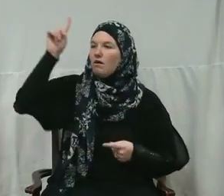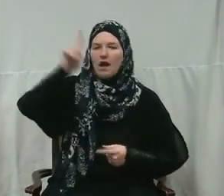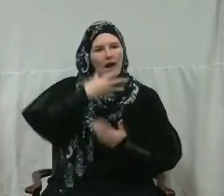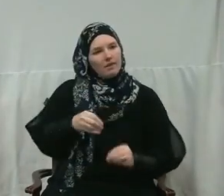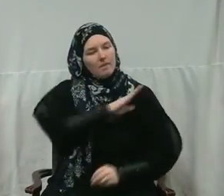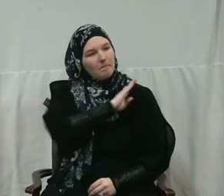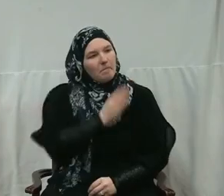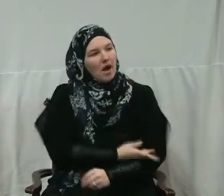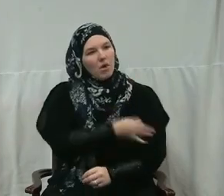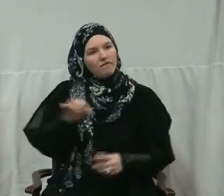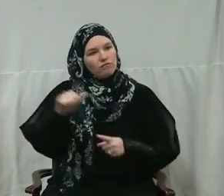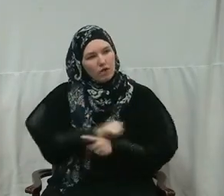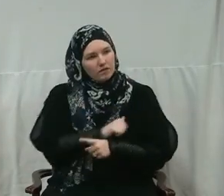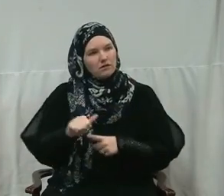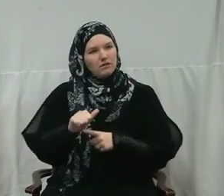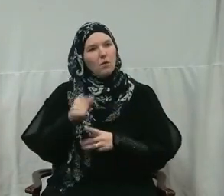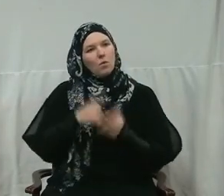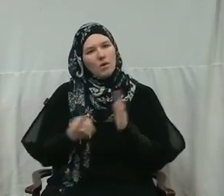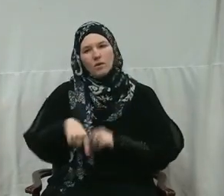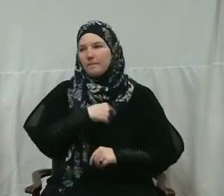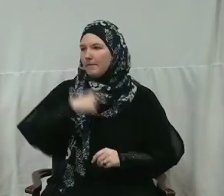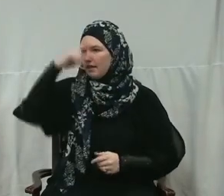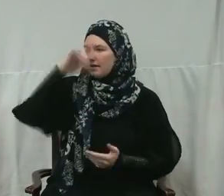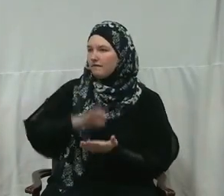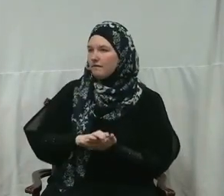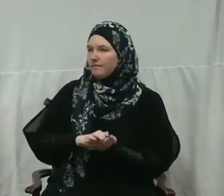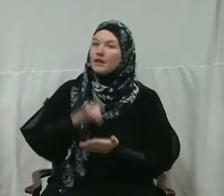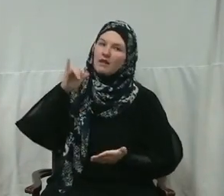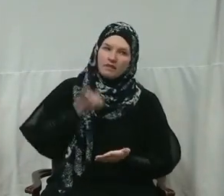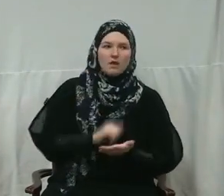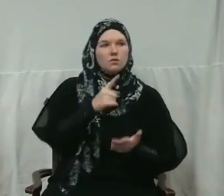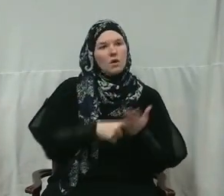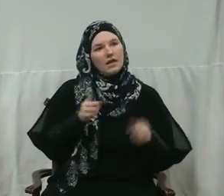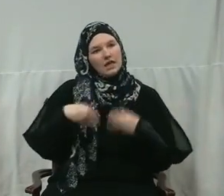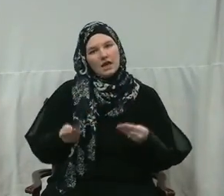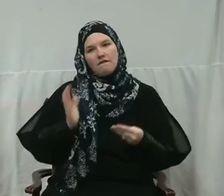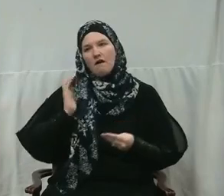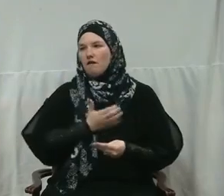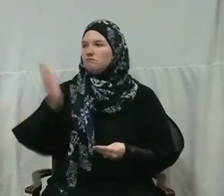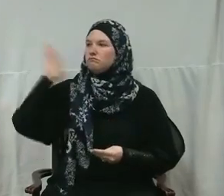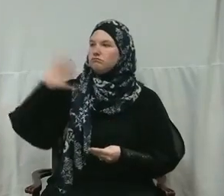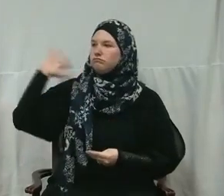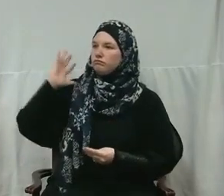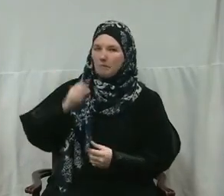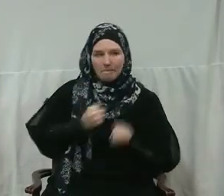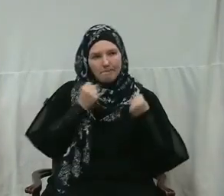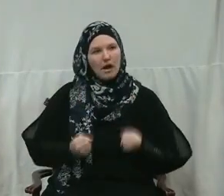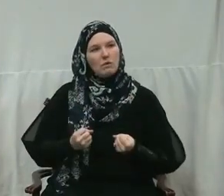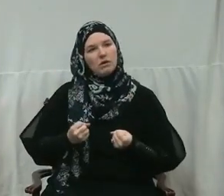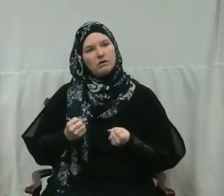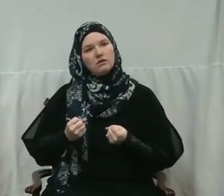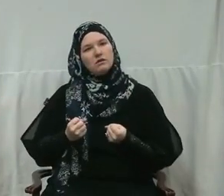power of practicing what they believe. This is what gave our forefathers the power to go